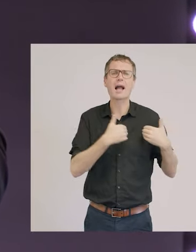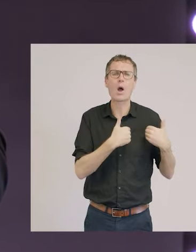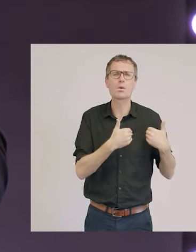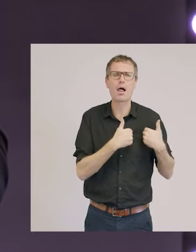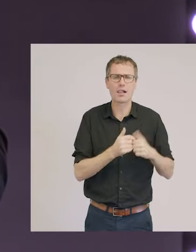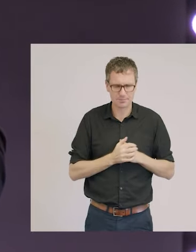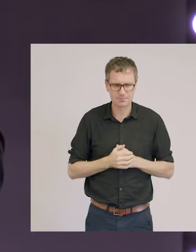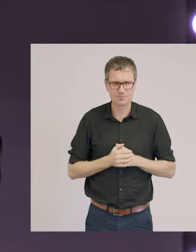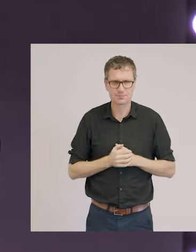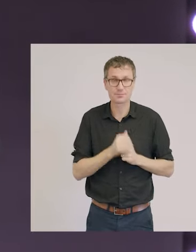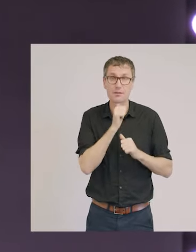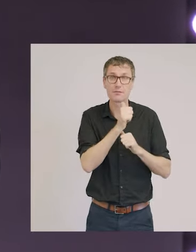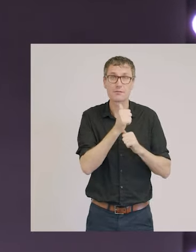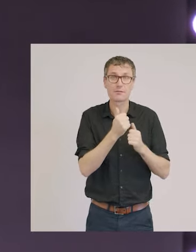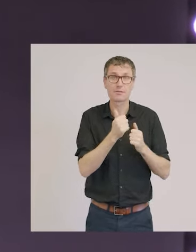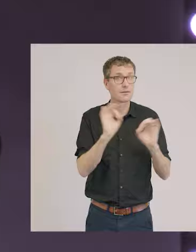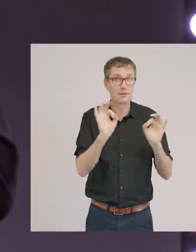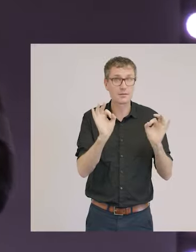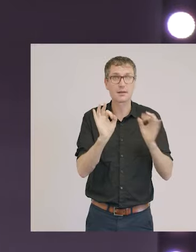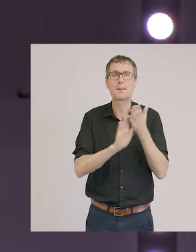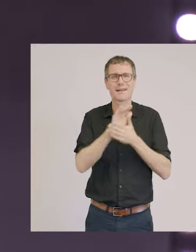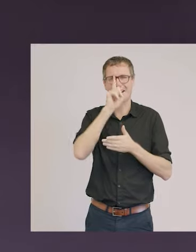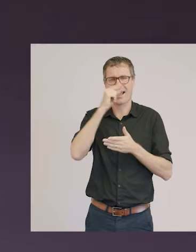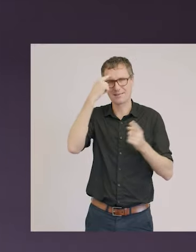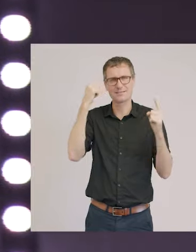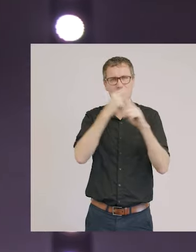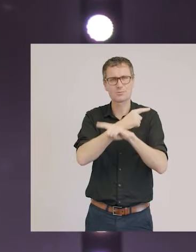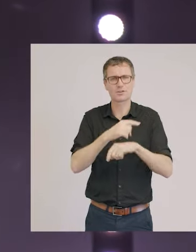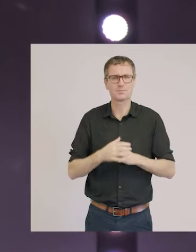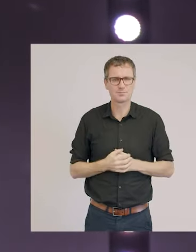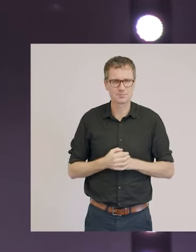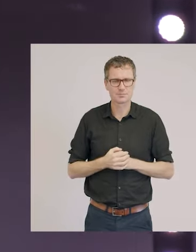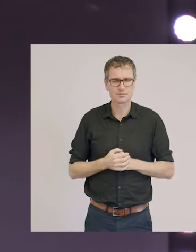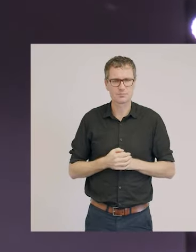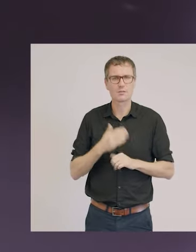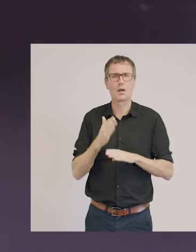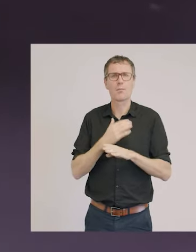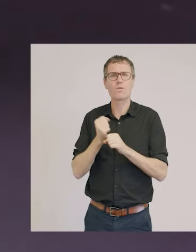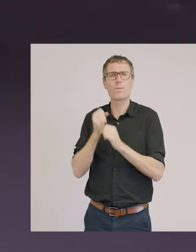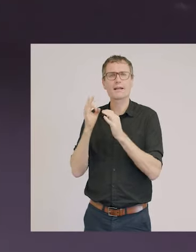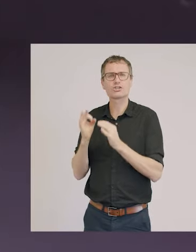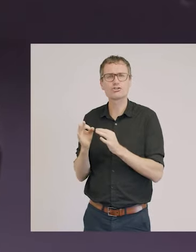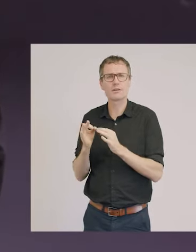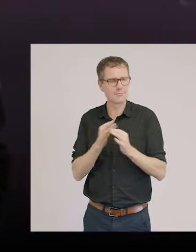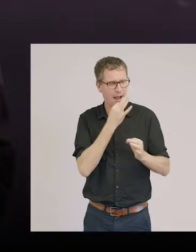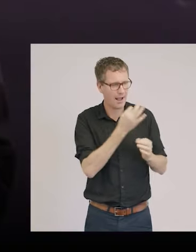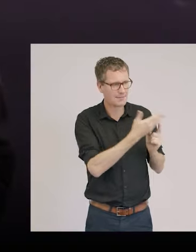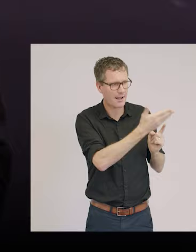want you to tell me, you know, if you think this is wrong. All of us need accountability in our lives. Otherwise, we get into